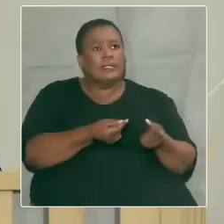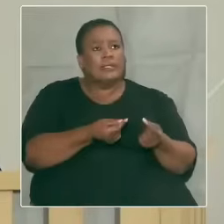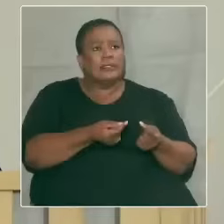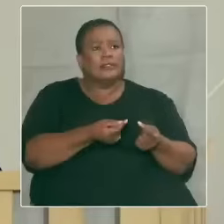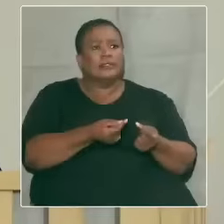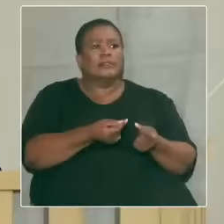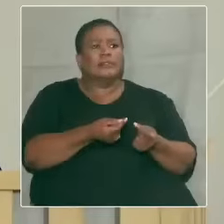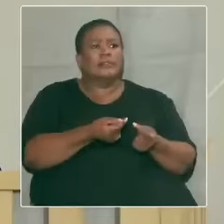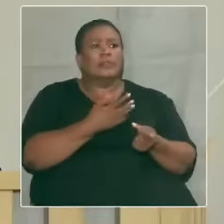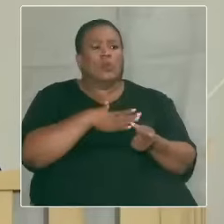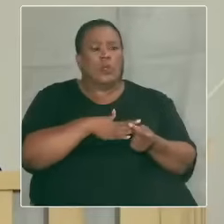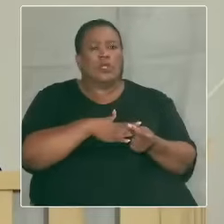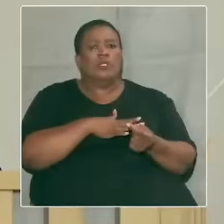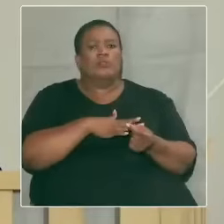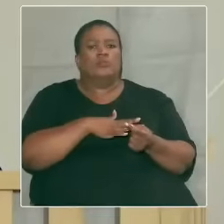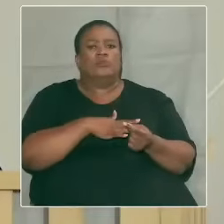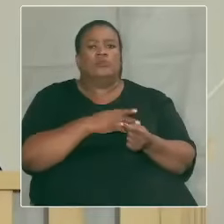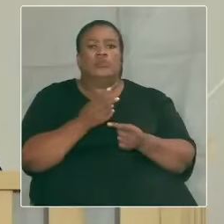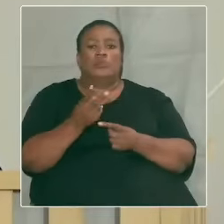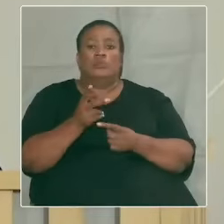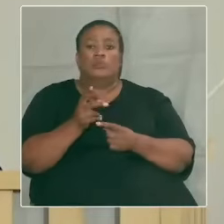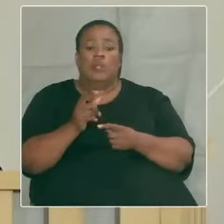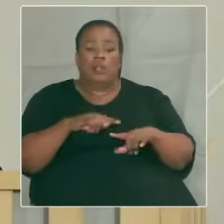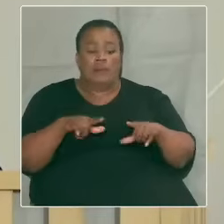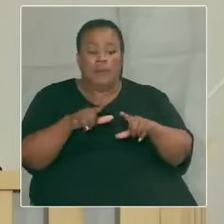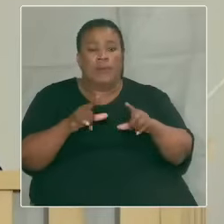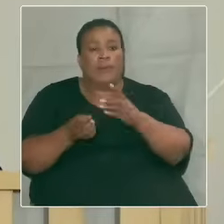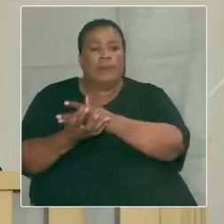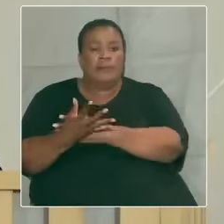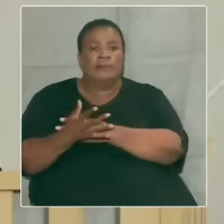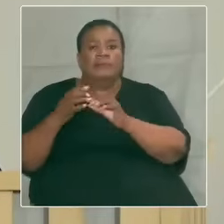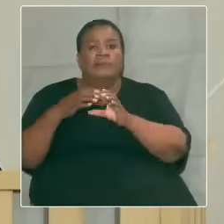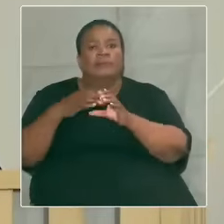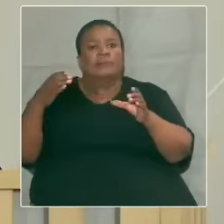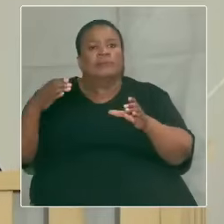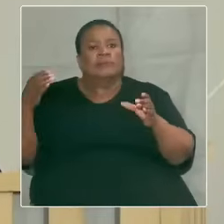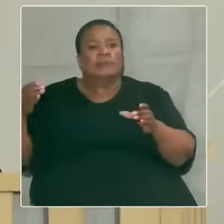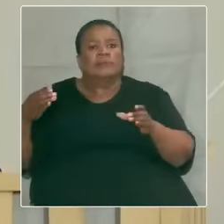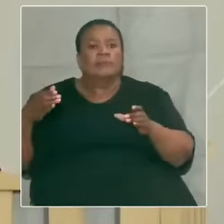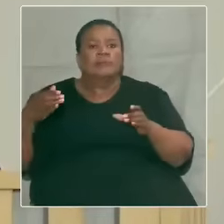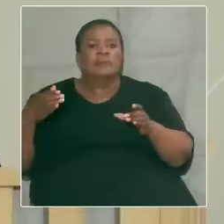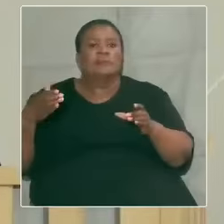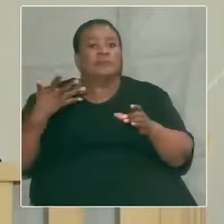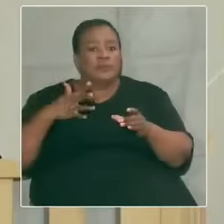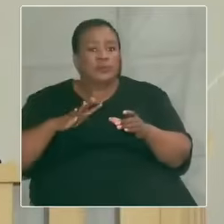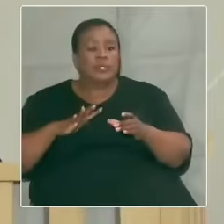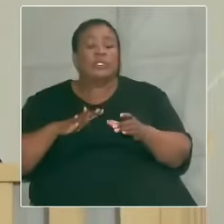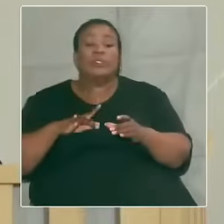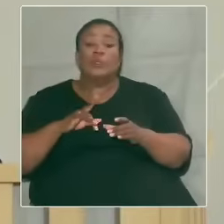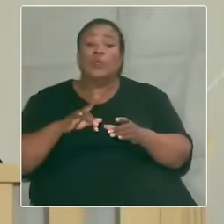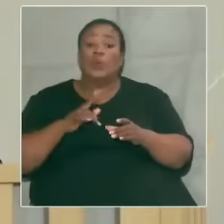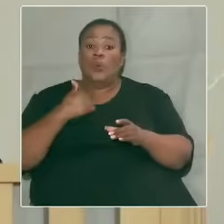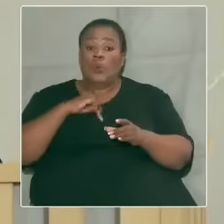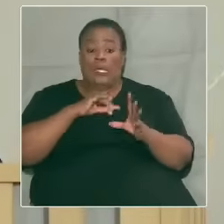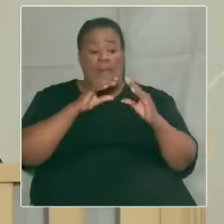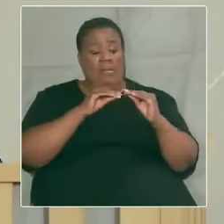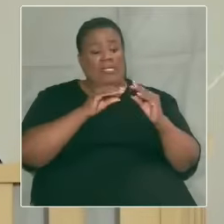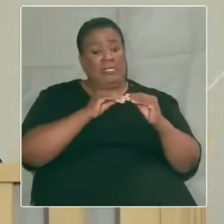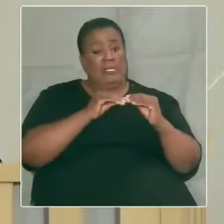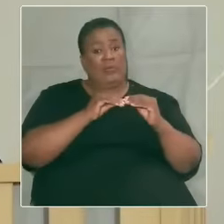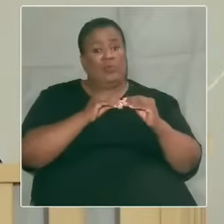wanted to expand to those two provinces, and we did have a meeting once with